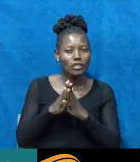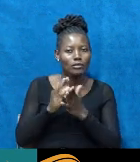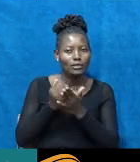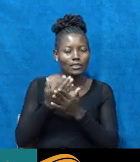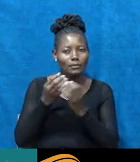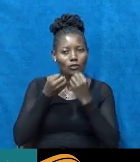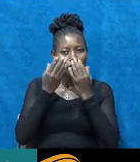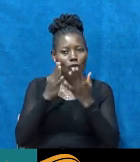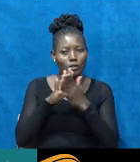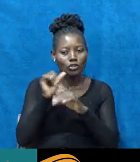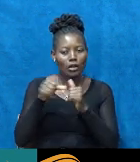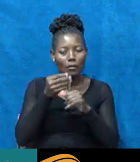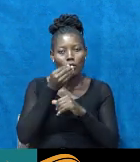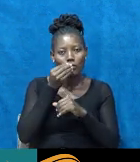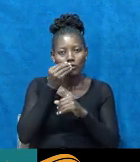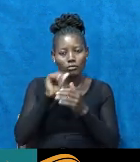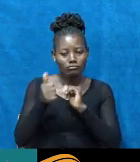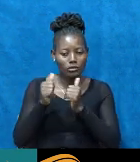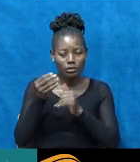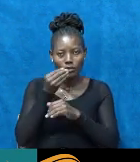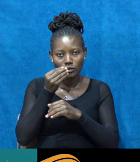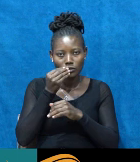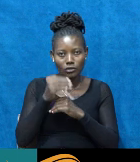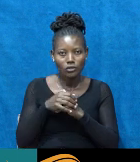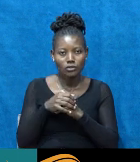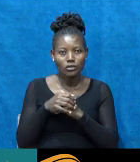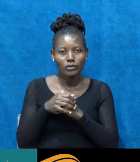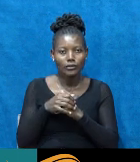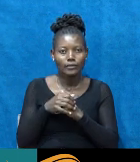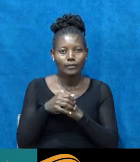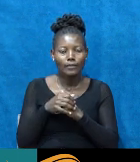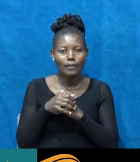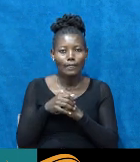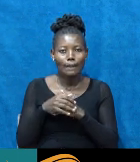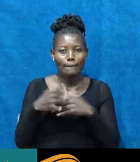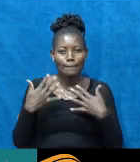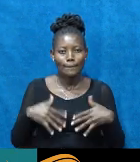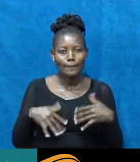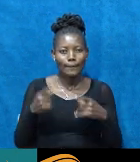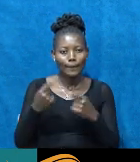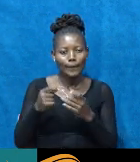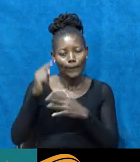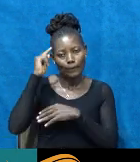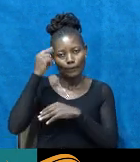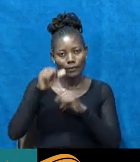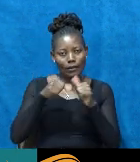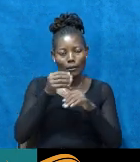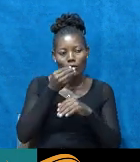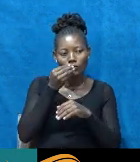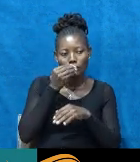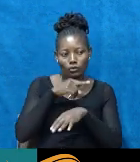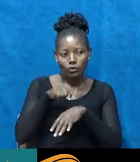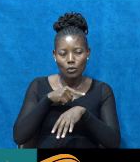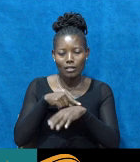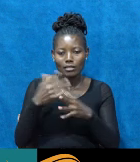literature on nutrition, on sports nutrition, this could be very helpful. People tend to think of nutrition when